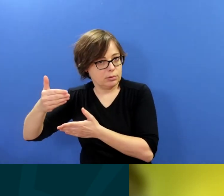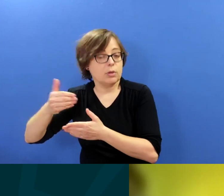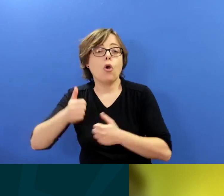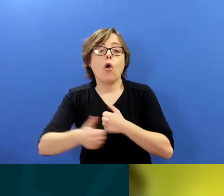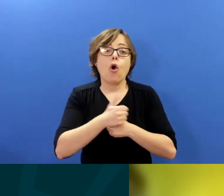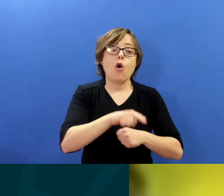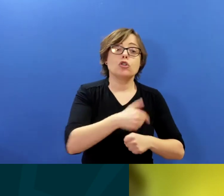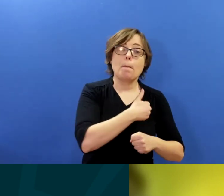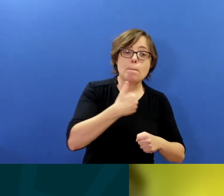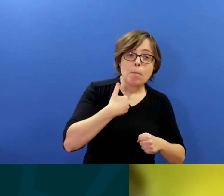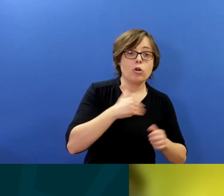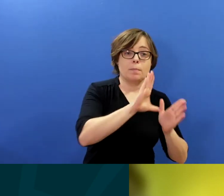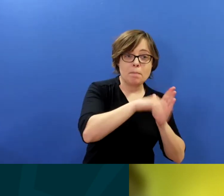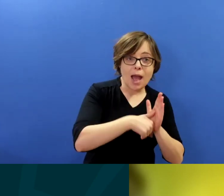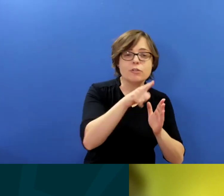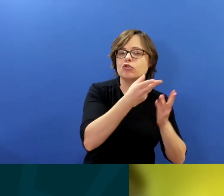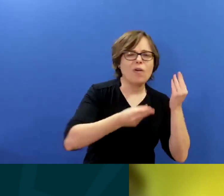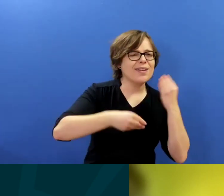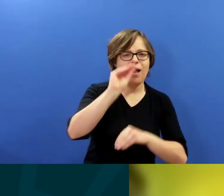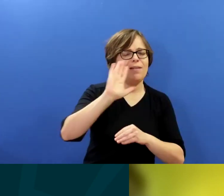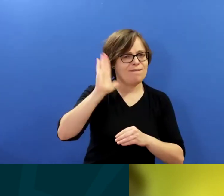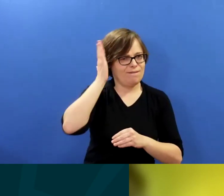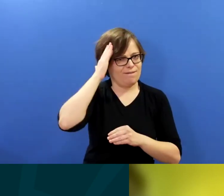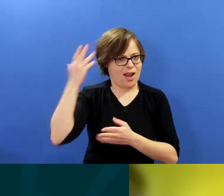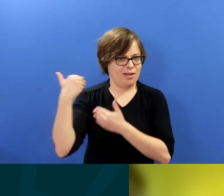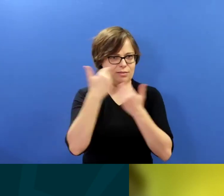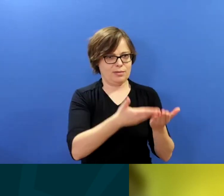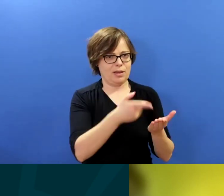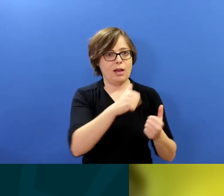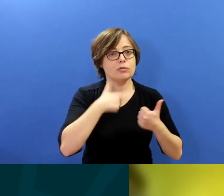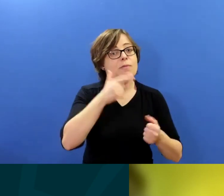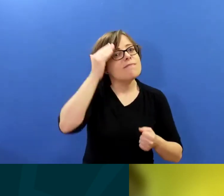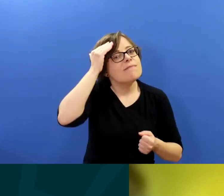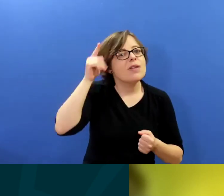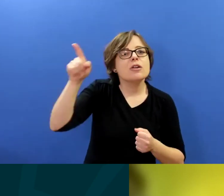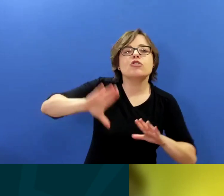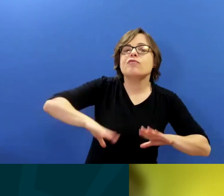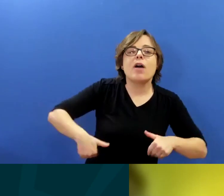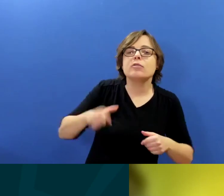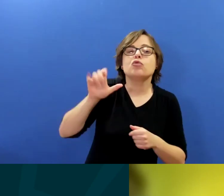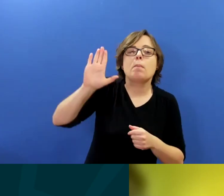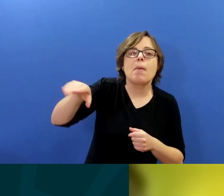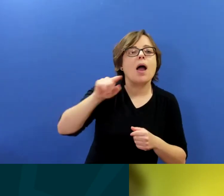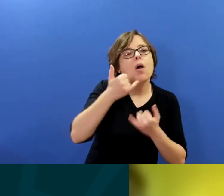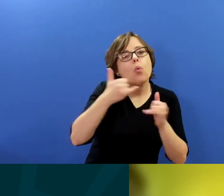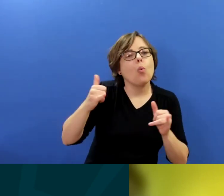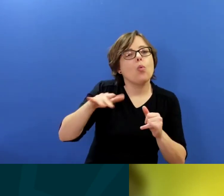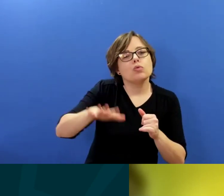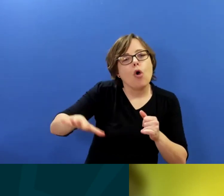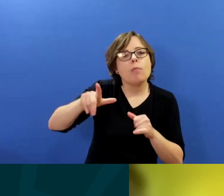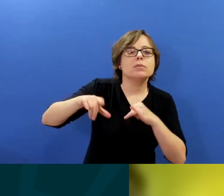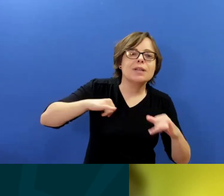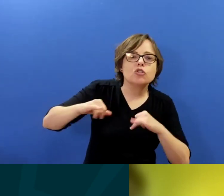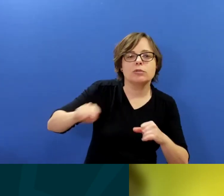of Swiss experience, so that our Polish colleagues can receive the maximum knowledge and education, what they